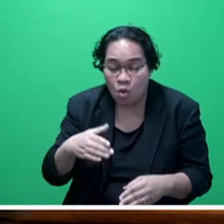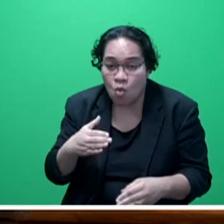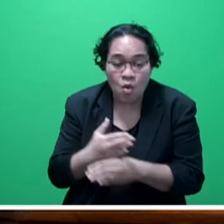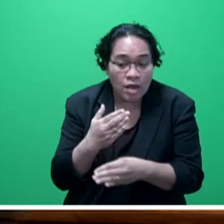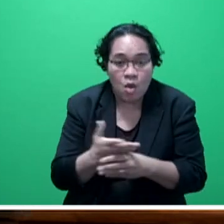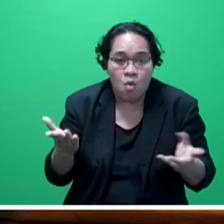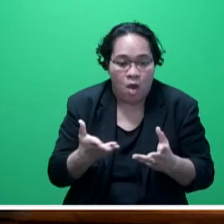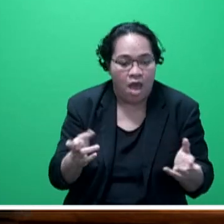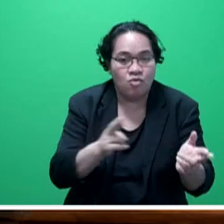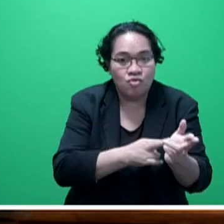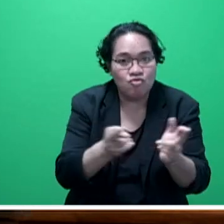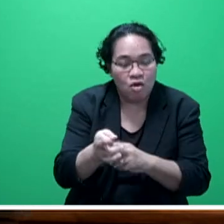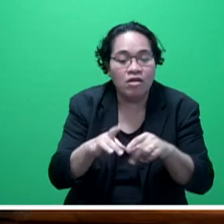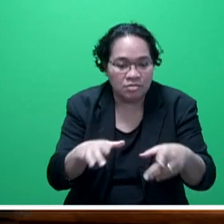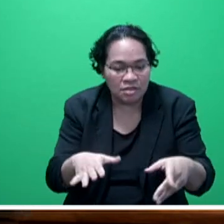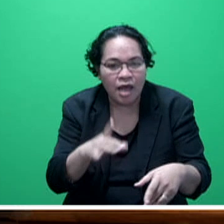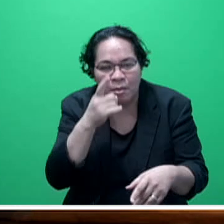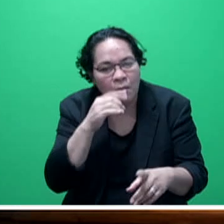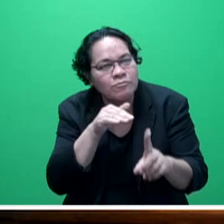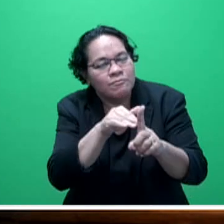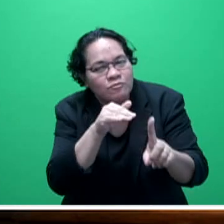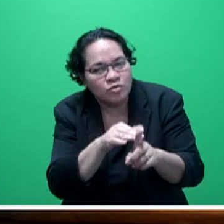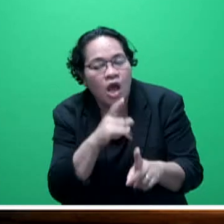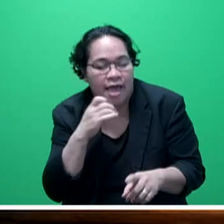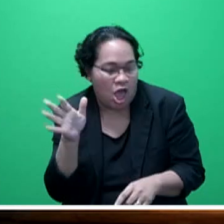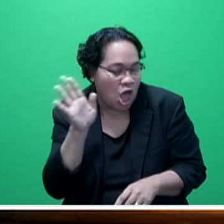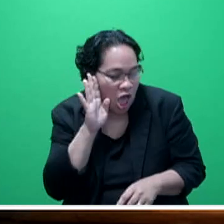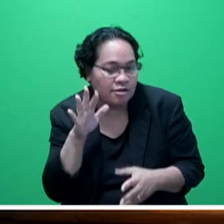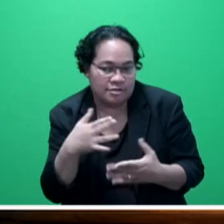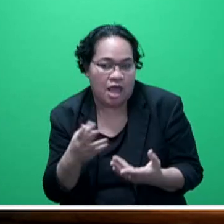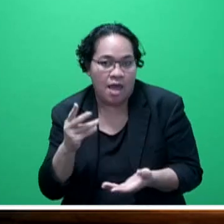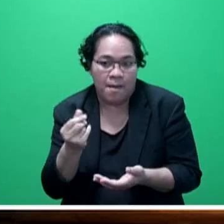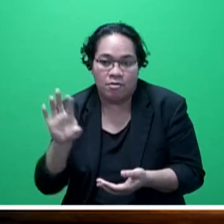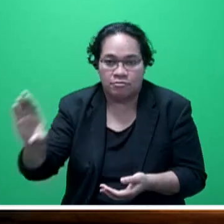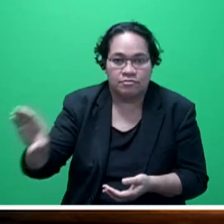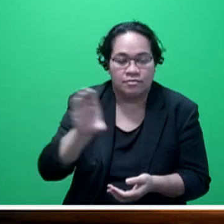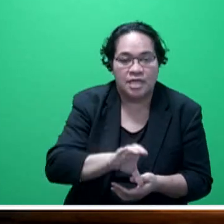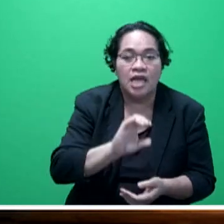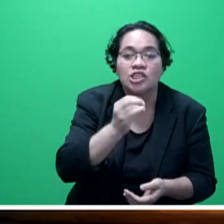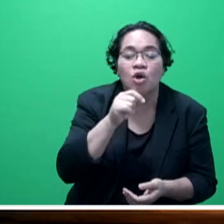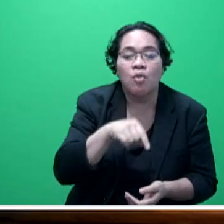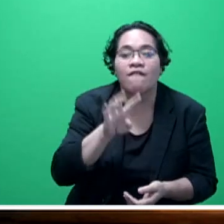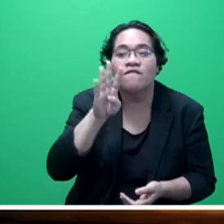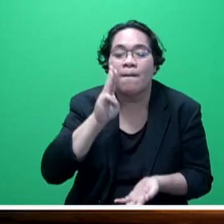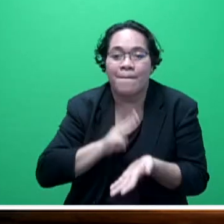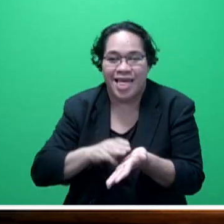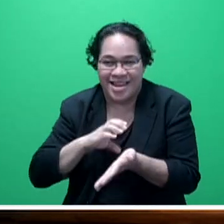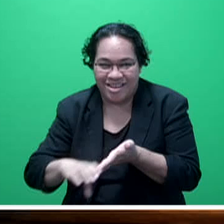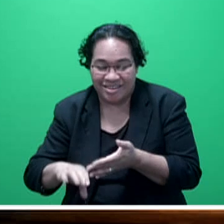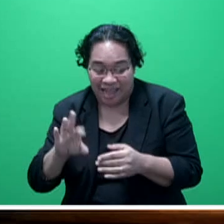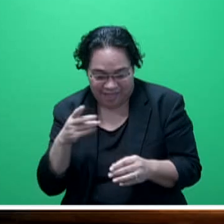and maritime areas have been heard. This is an allocation of 0.4 million in the ministry